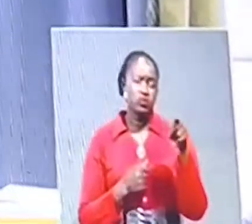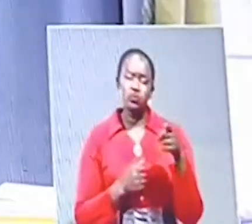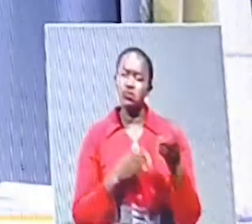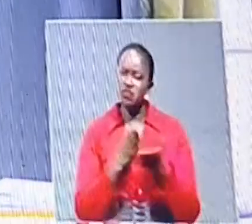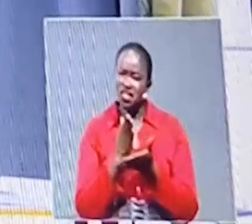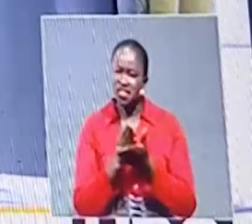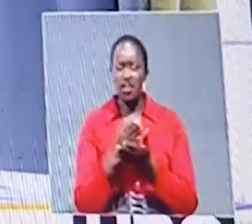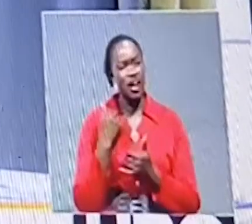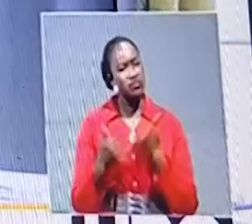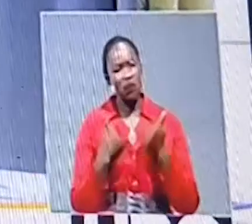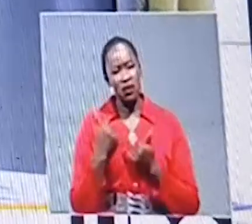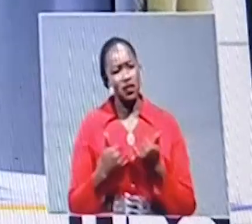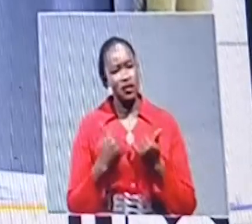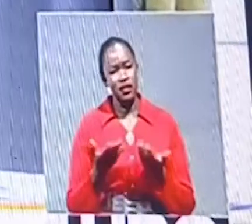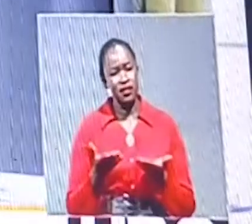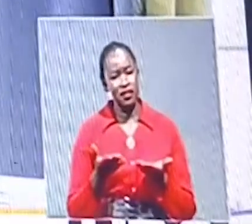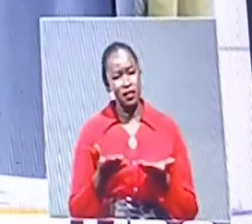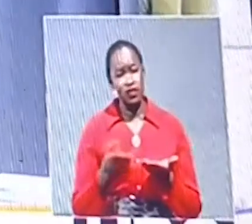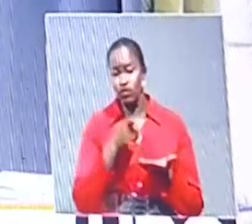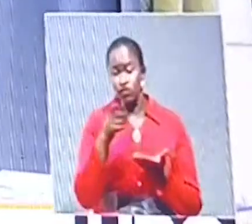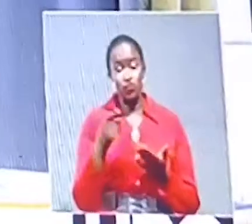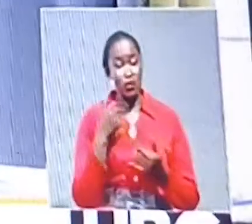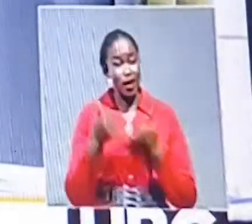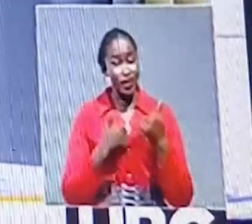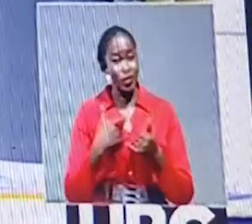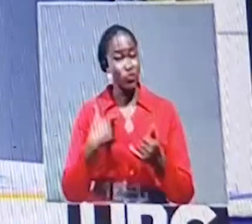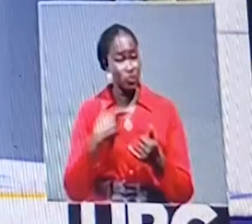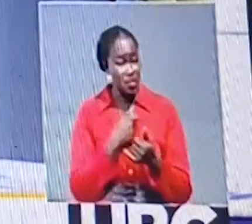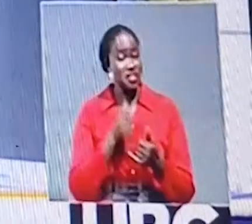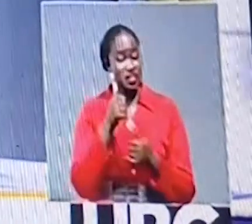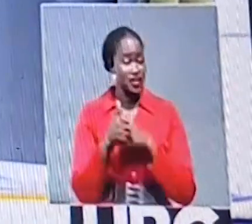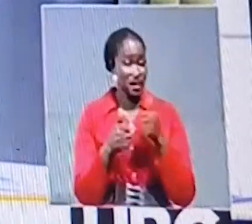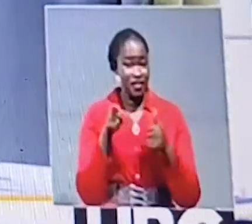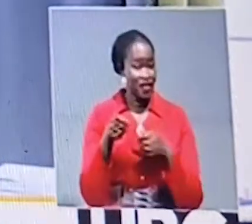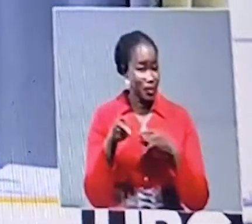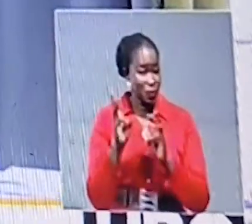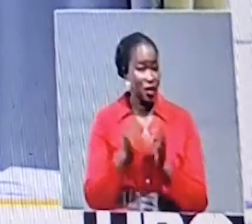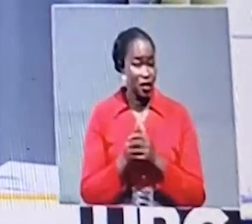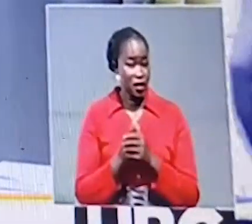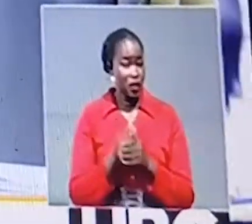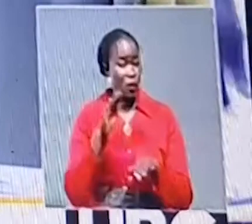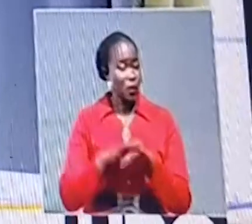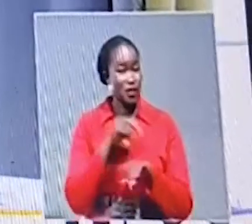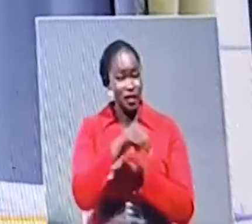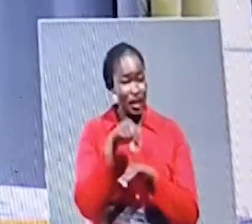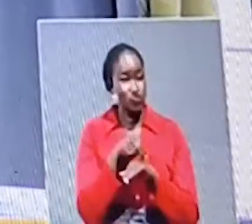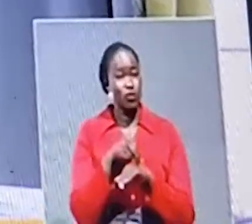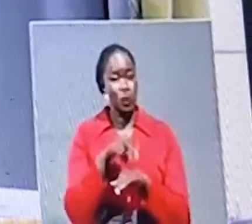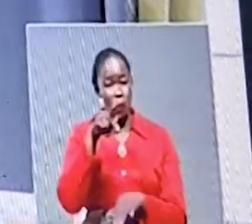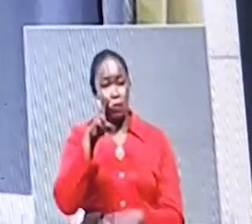Do you enjoy treating each other this way? On a national, prime